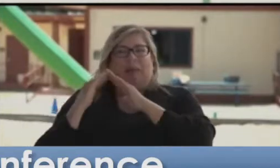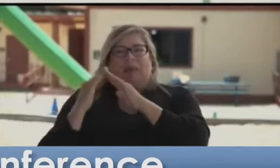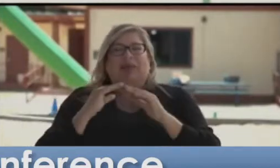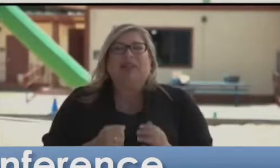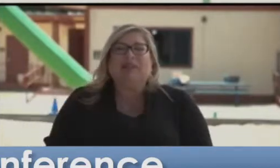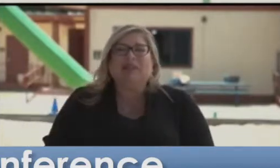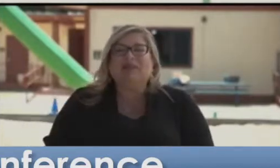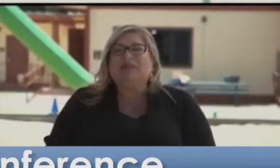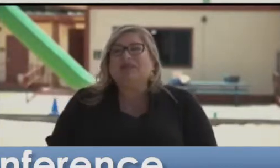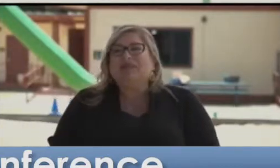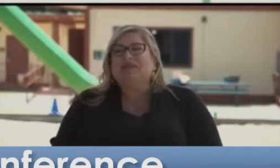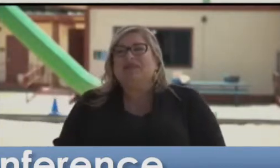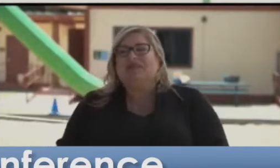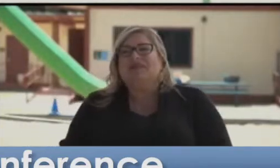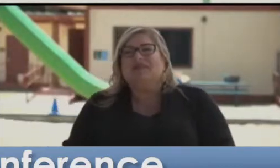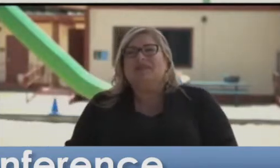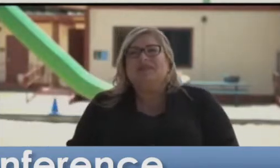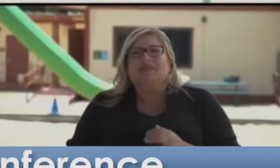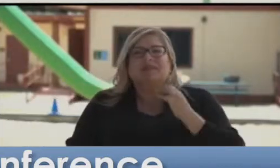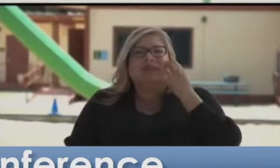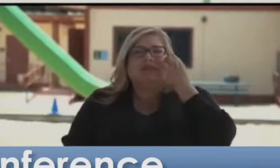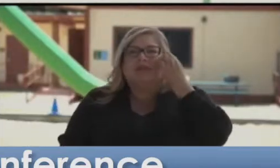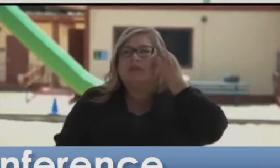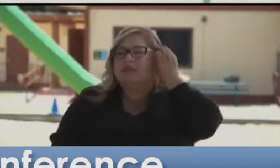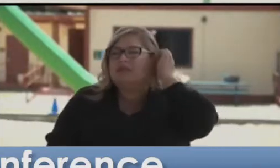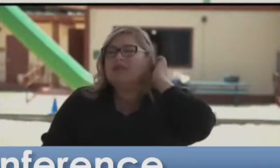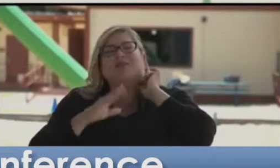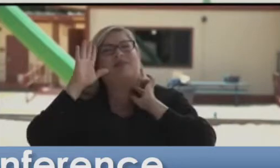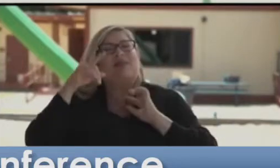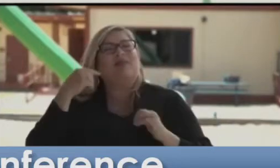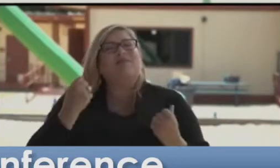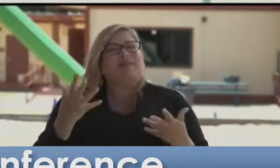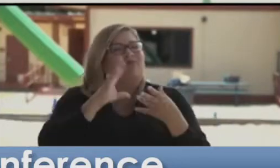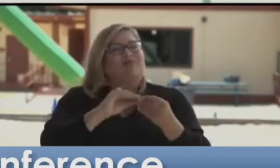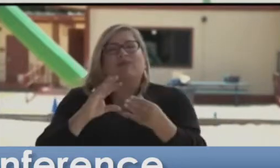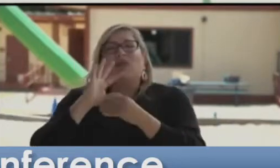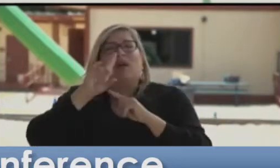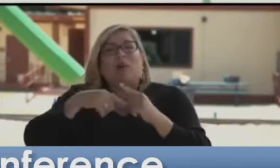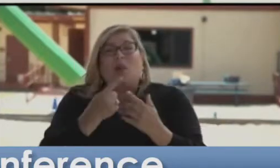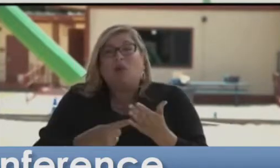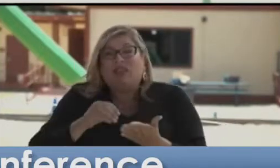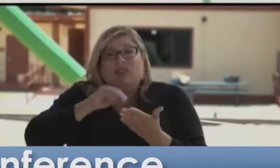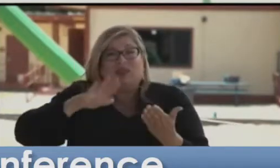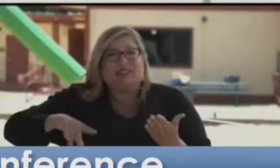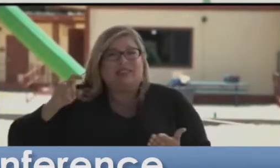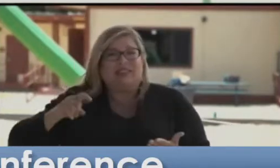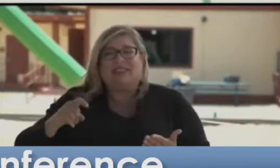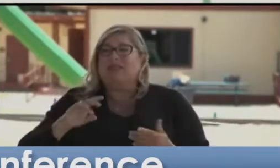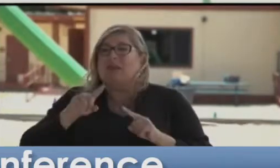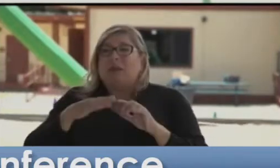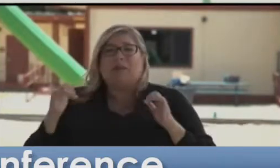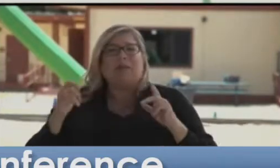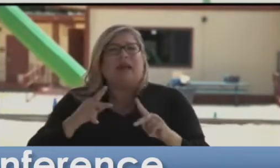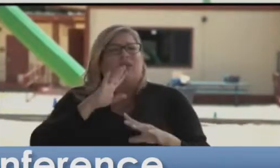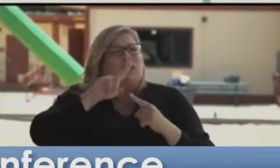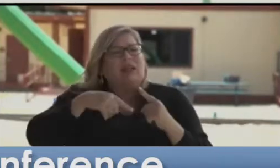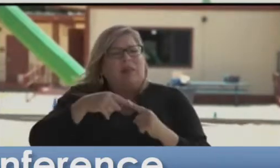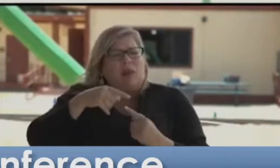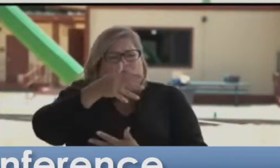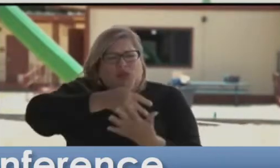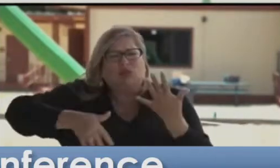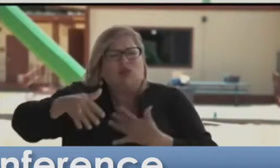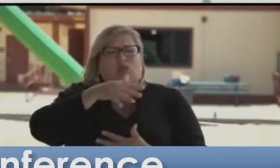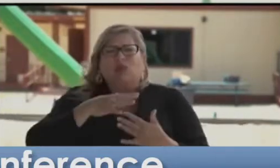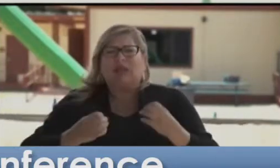it in context, so much has been said about what students will need as students return in terms of social, emotional